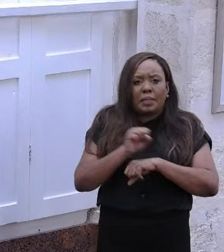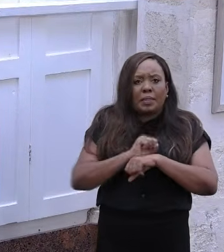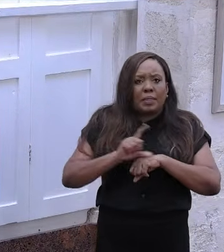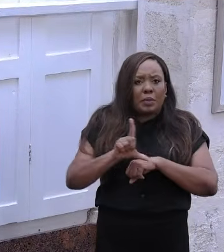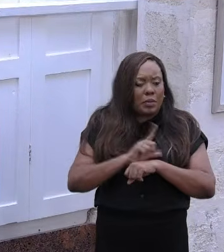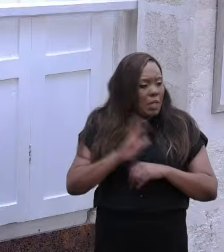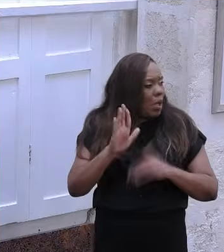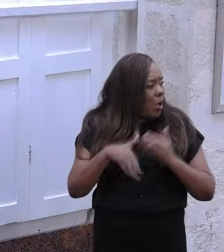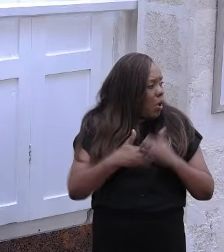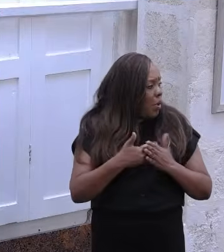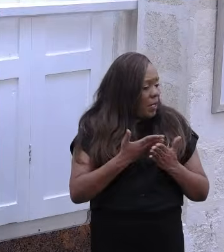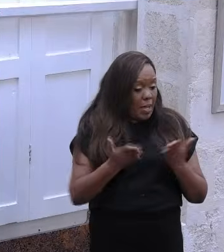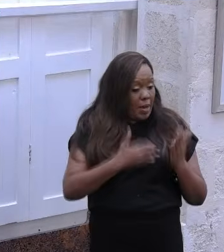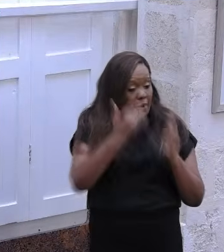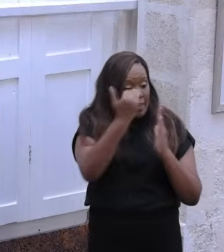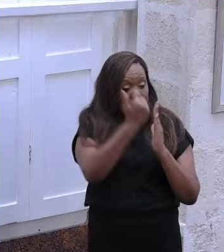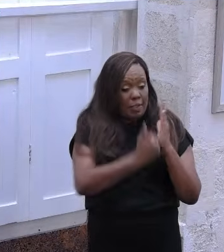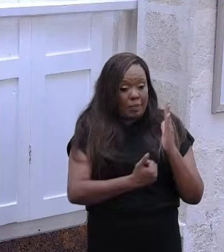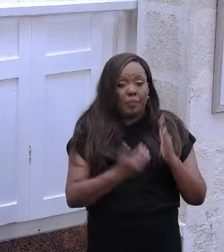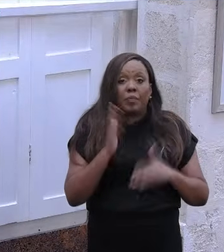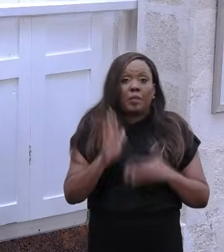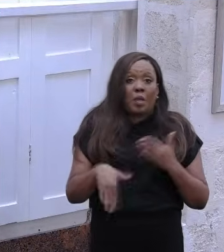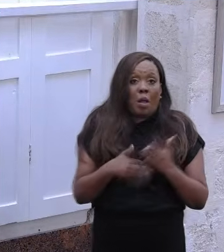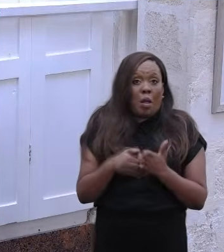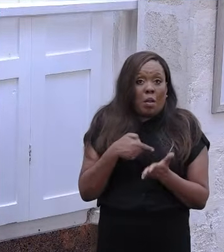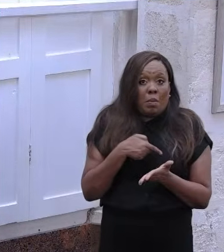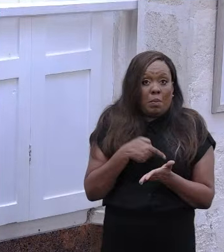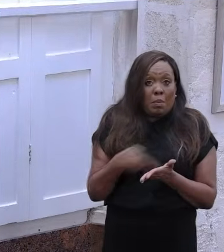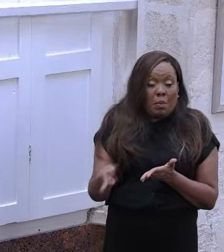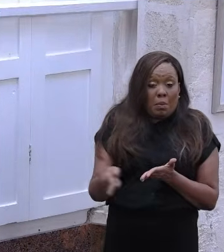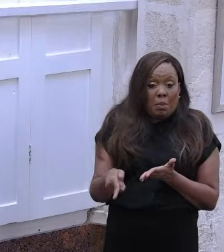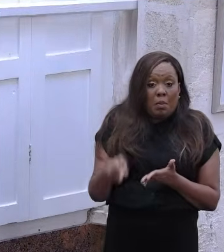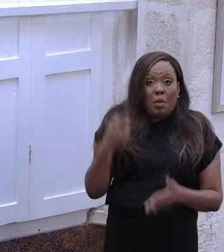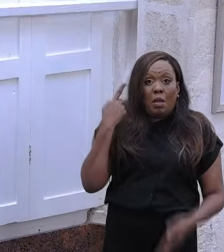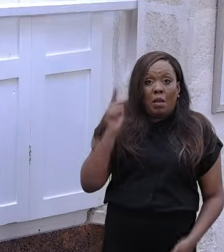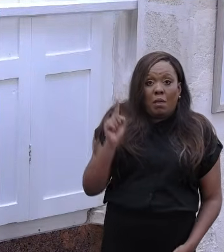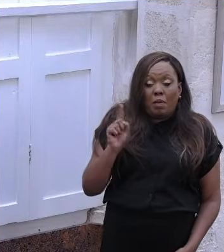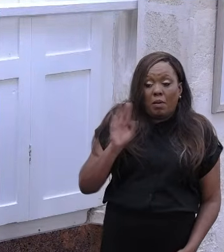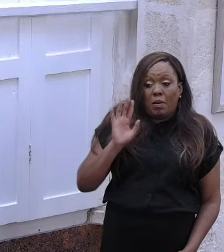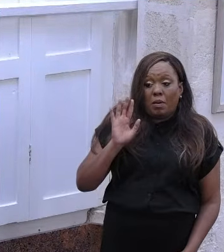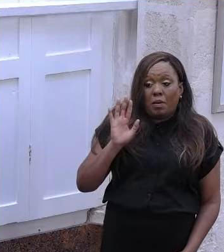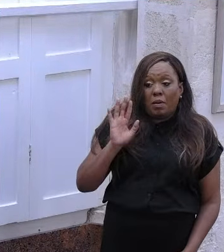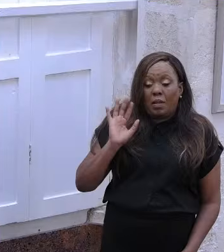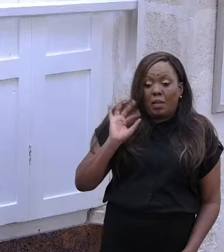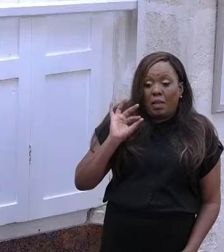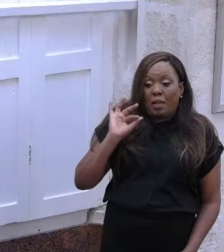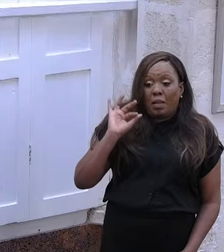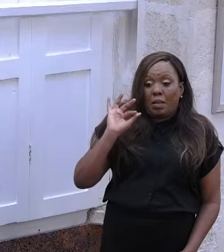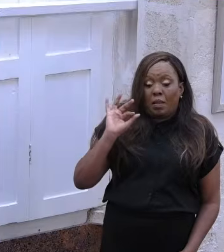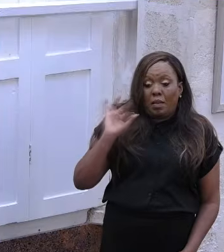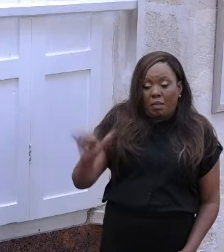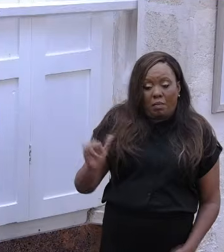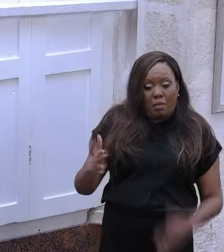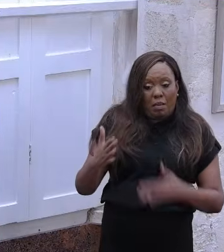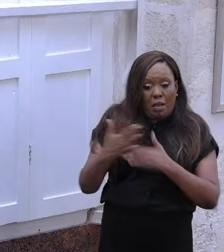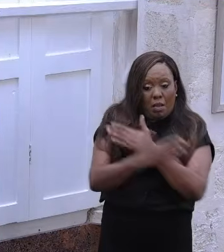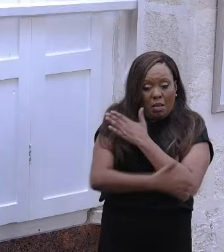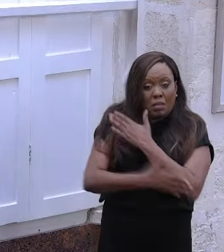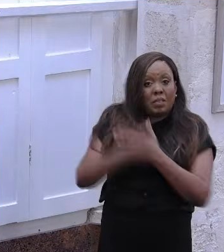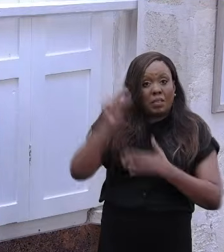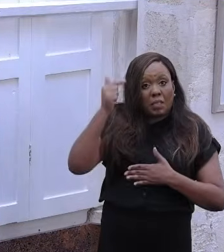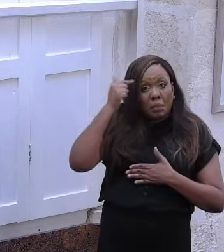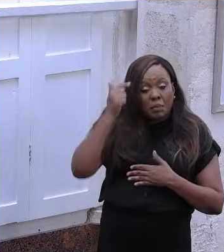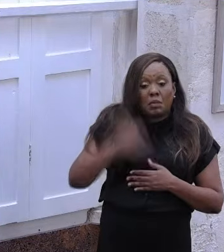exist. These payments go into the government of that country to benefit that country, to strengthen